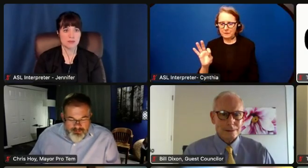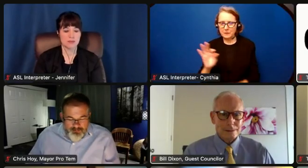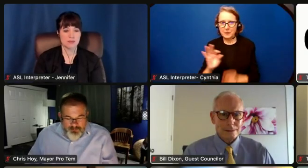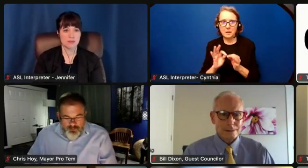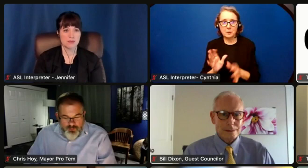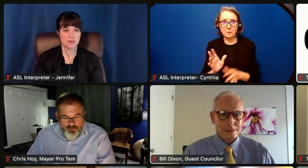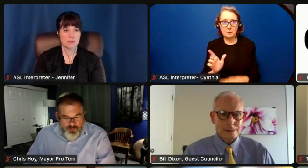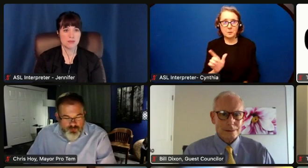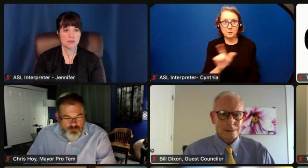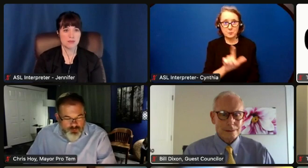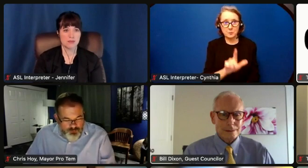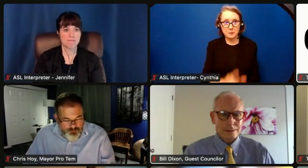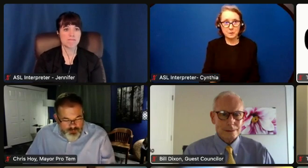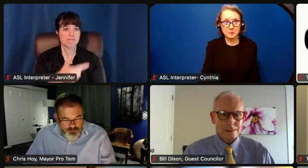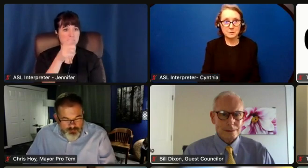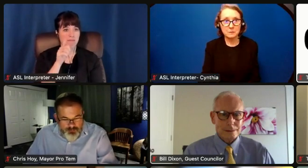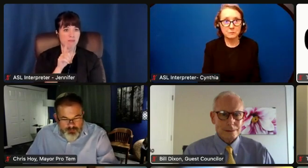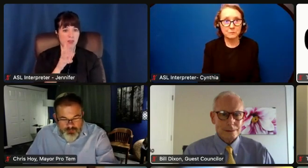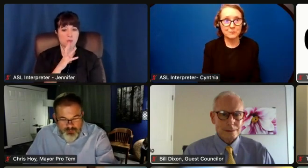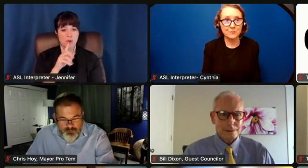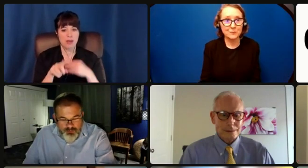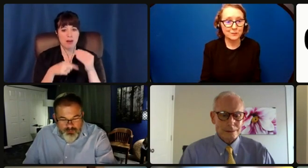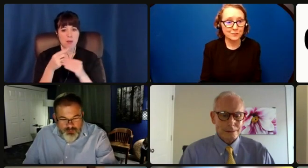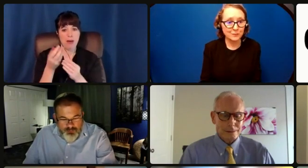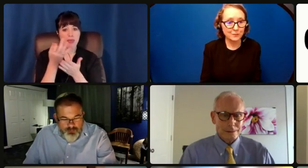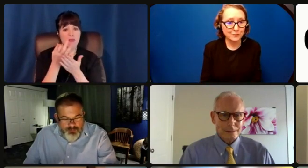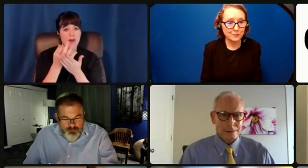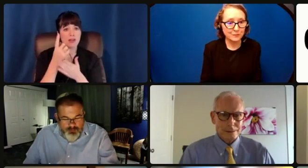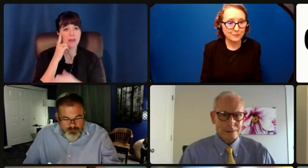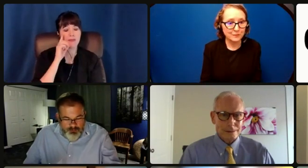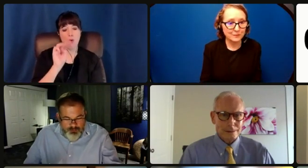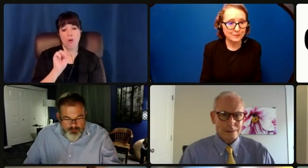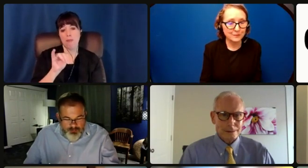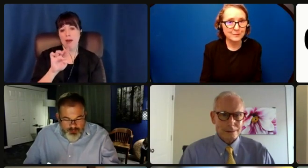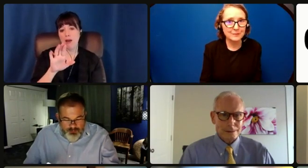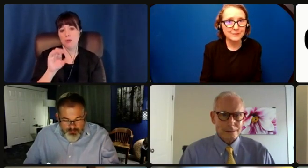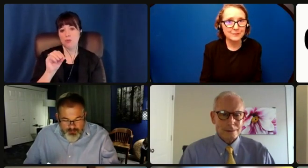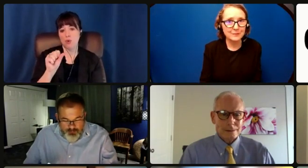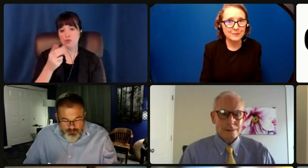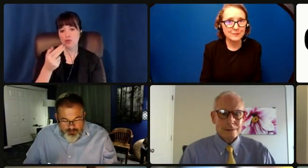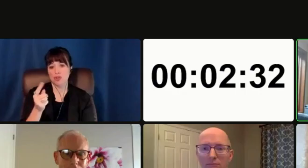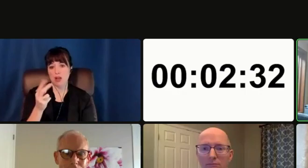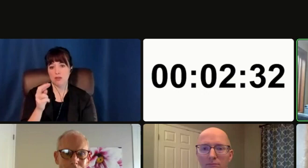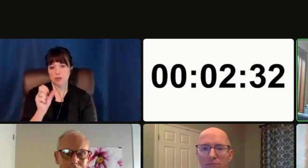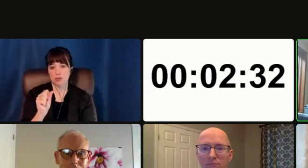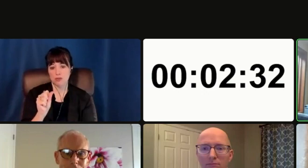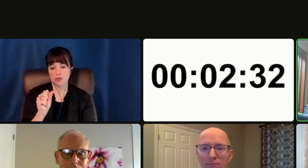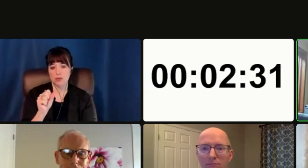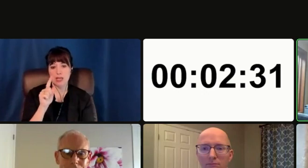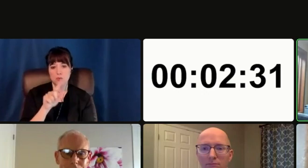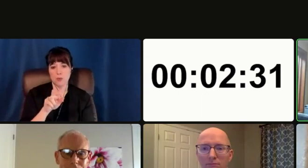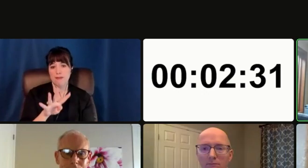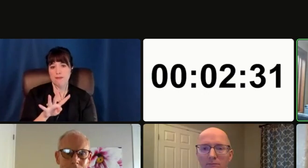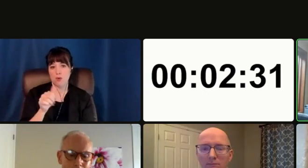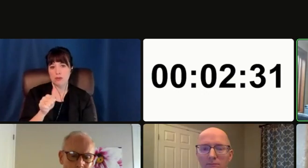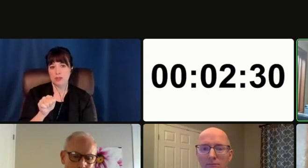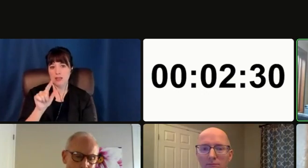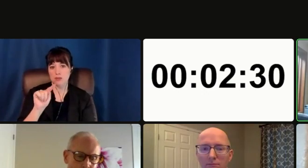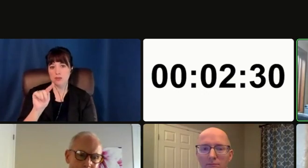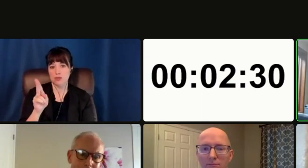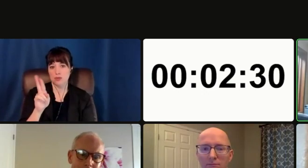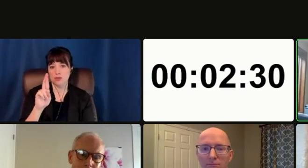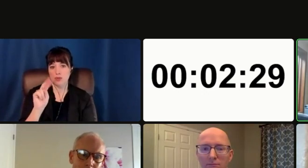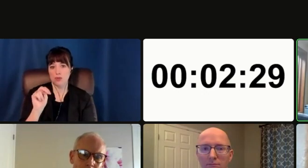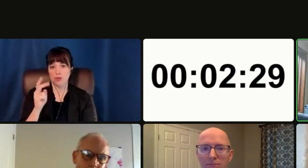potential funding for micro shelters at 2410 Turner Road. I am here to